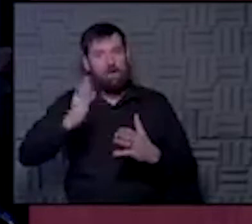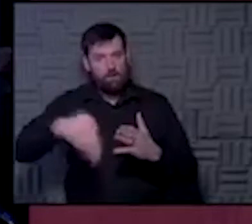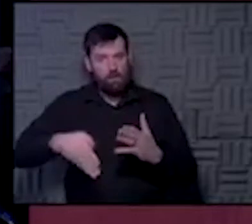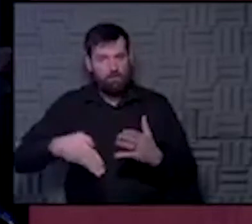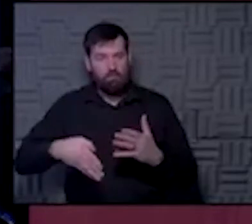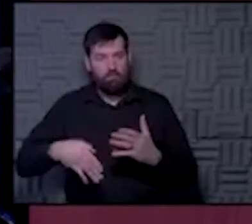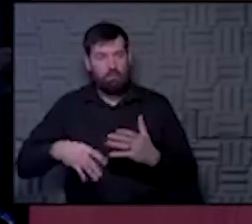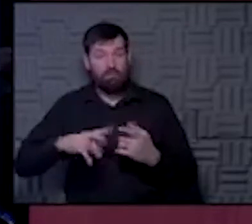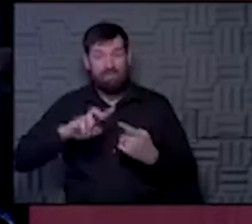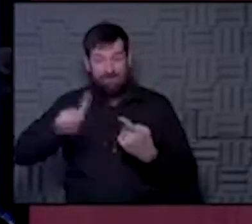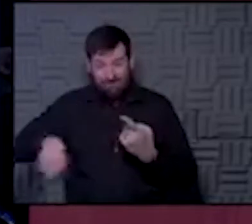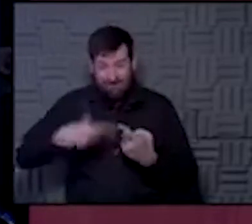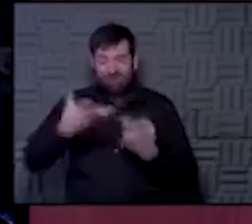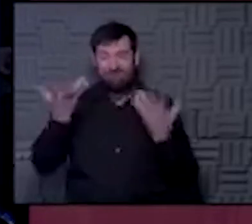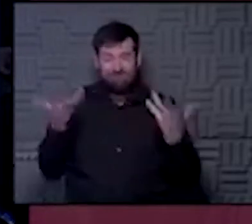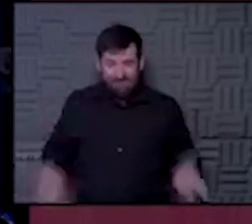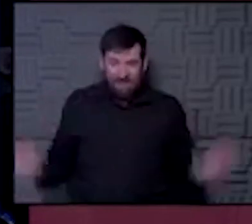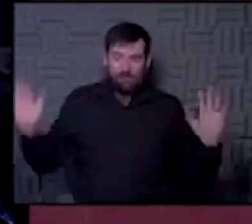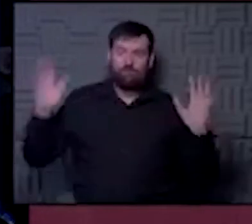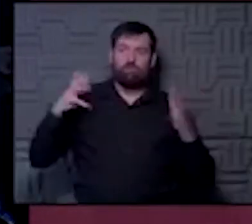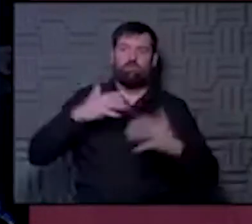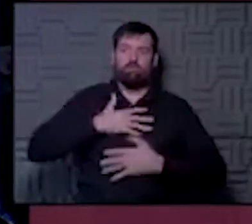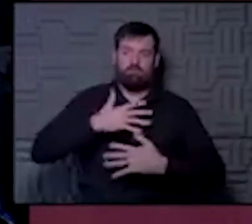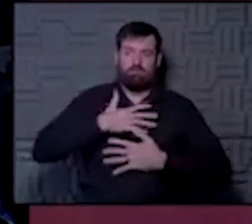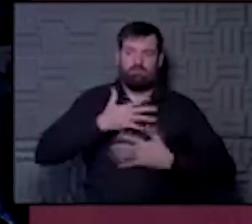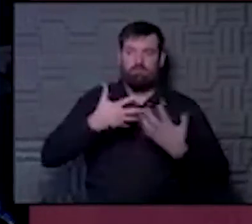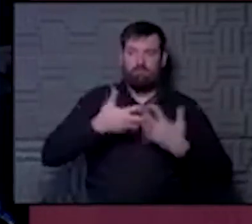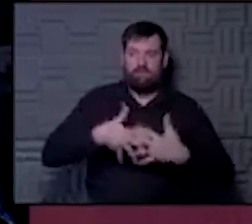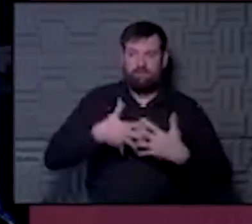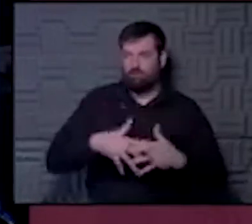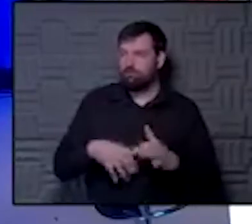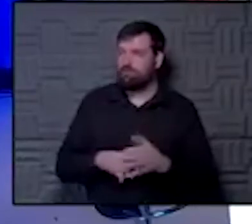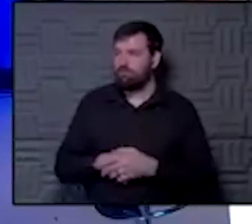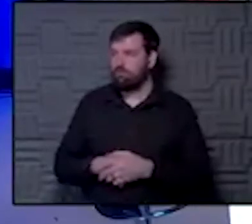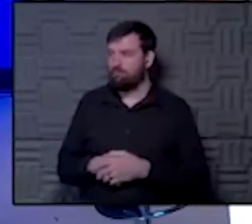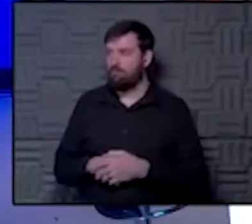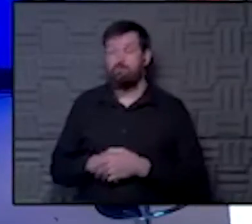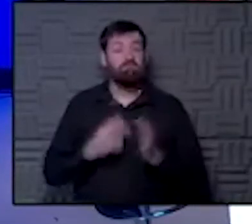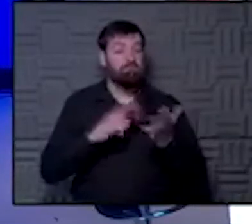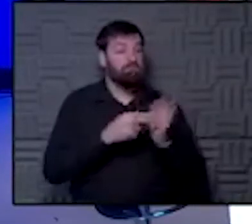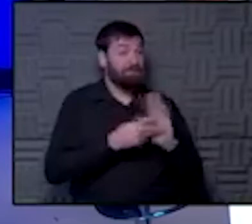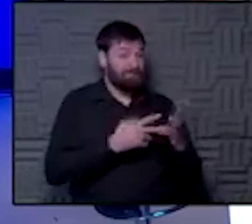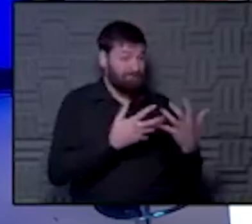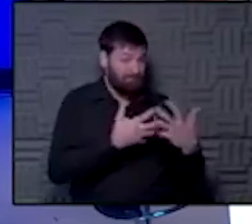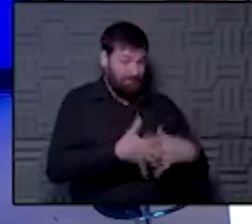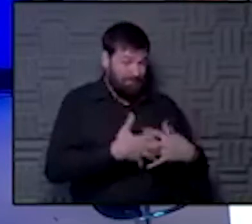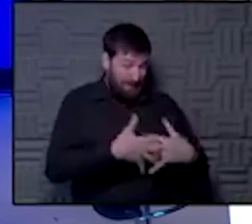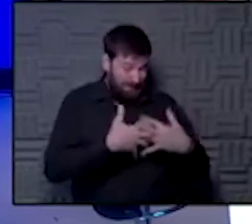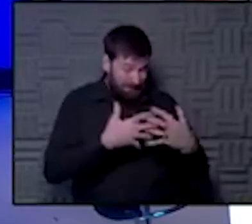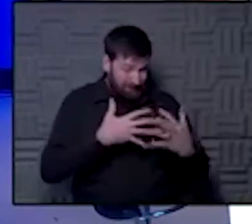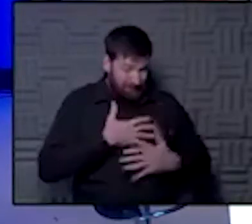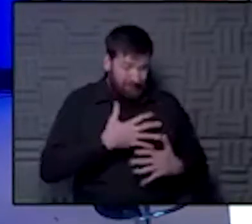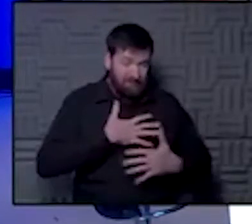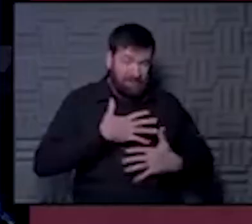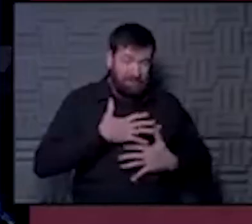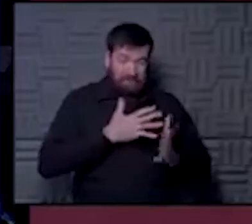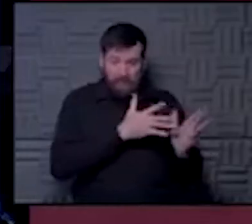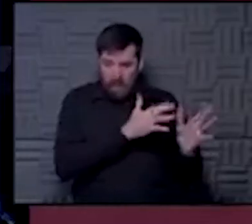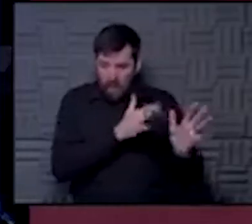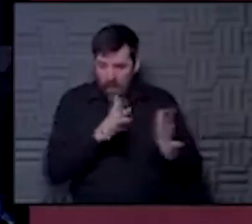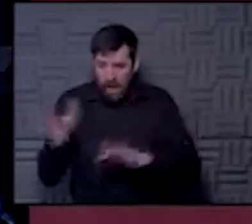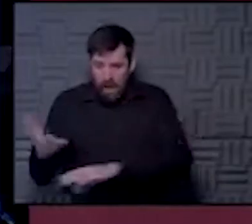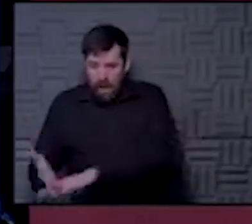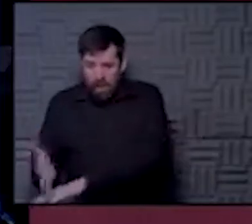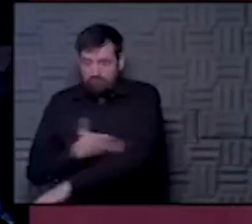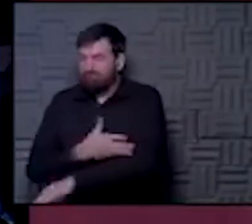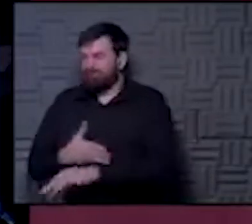once they are ventilated? Oh, that's a great question. How many patients come off the ventilator, Hawk? Yeah. And, it wasn't great